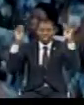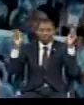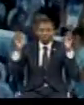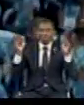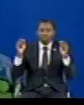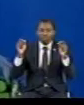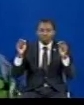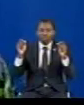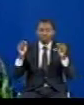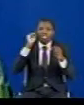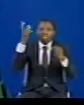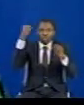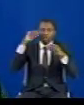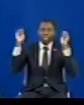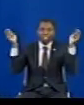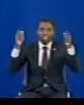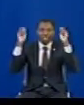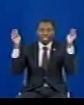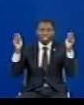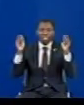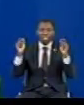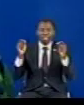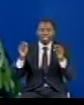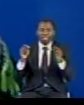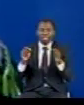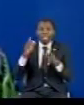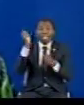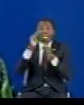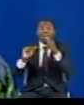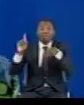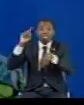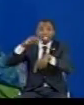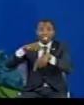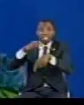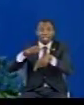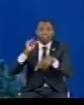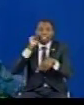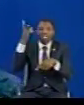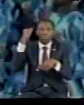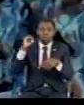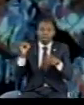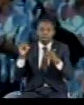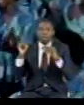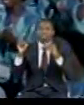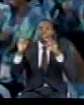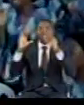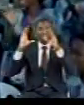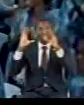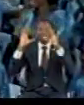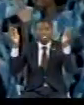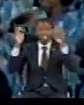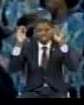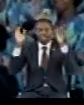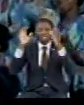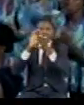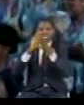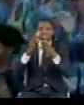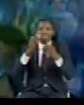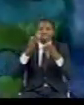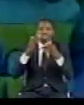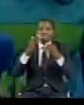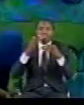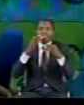was celebrating. Power. 2 a.m., she was celebrating. She said, I'm coming back to come and give my testimony. I'm coming